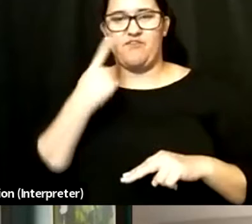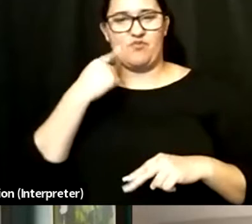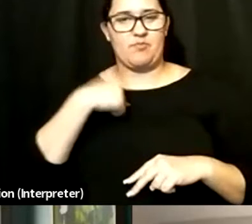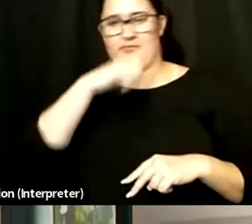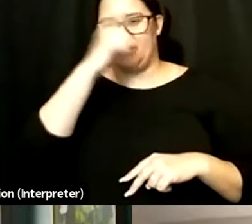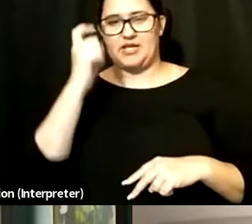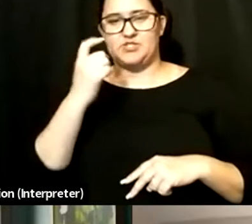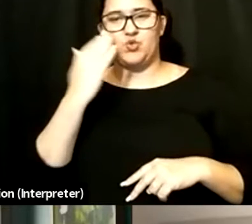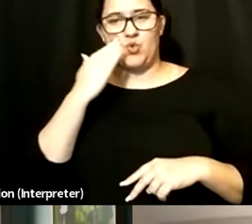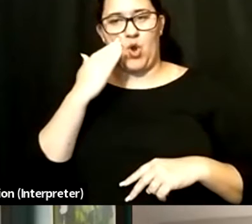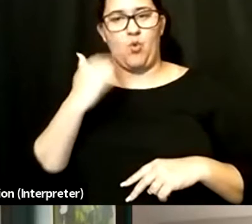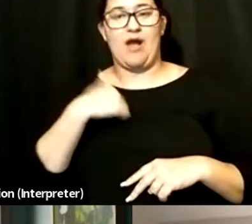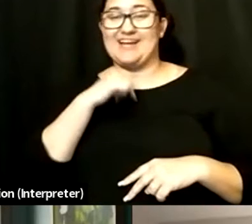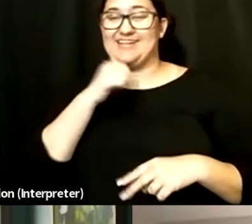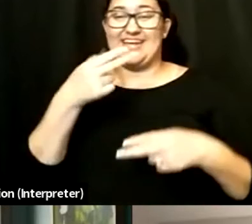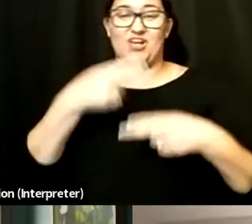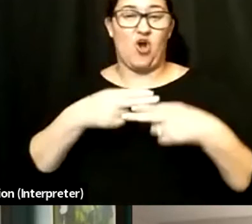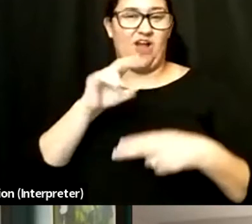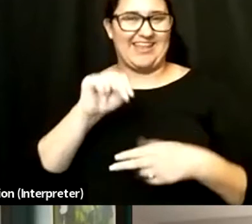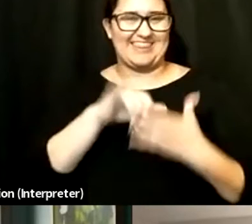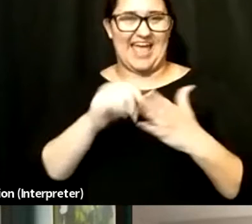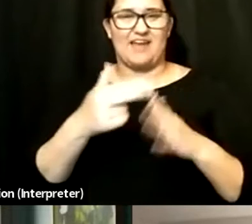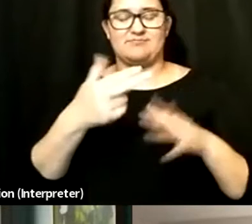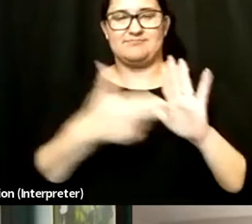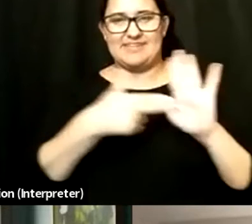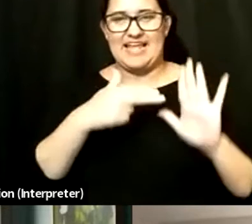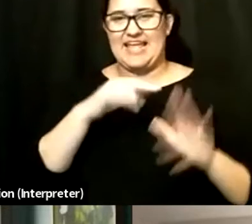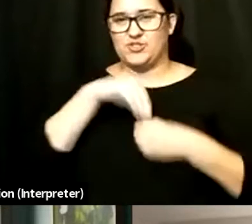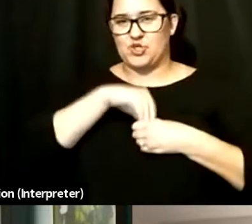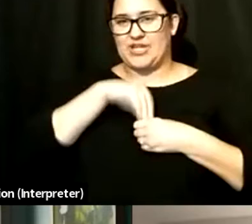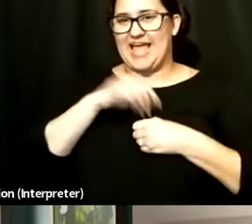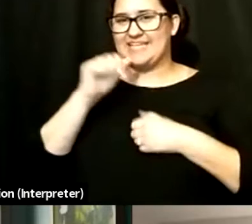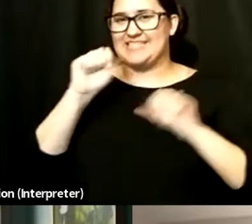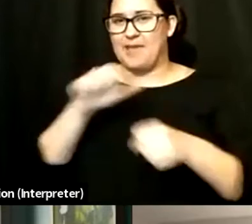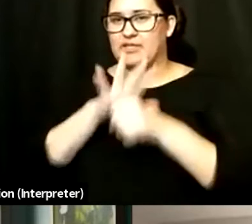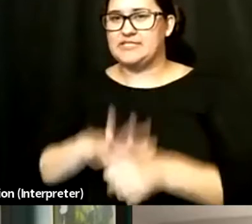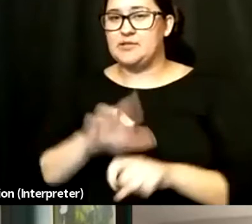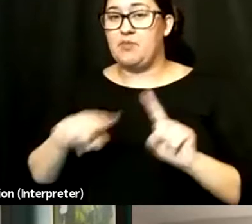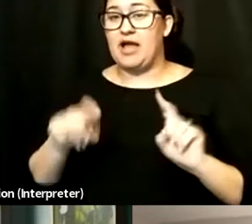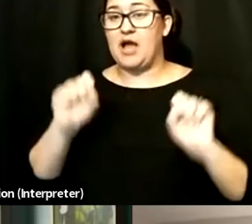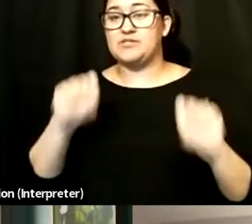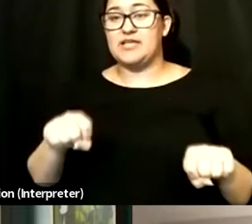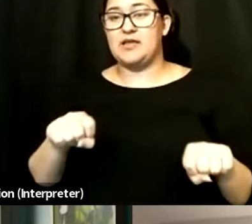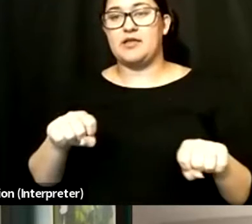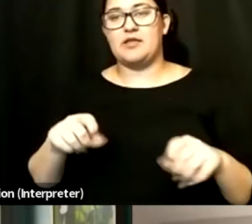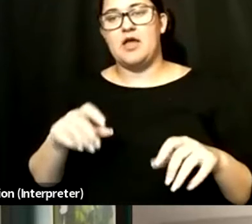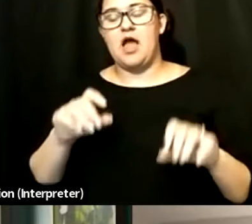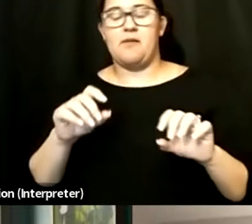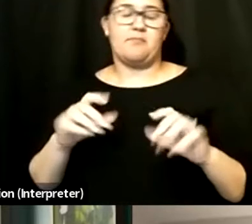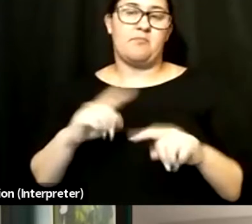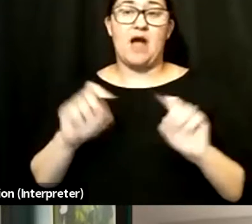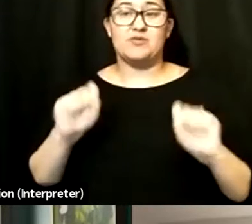to, I didn't call it internalized ableism, but I was able to address it, kind of internally.